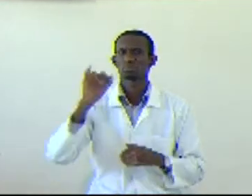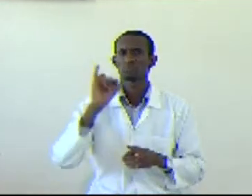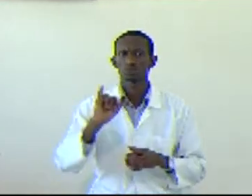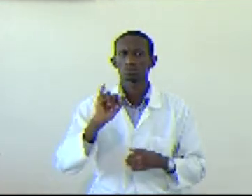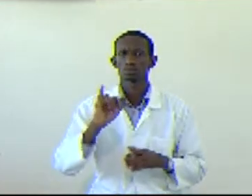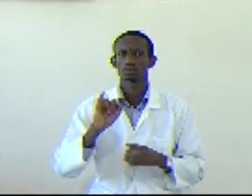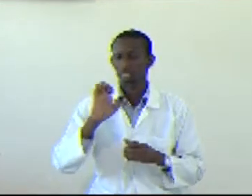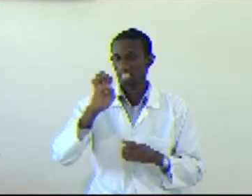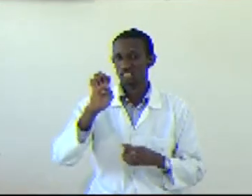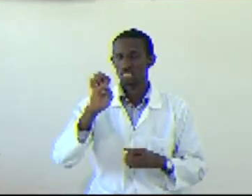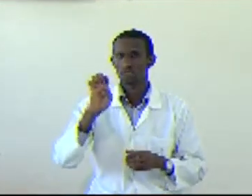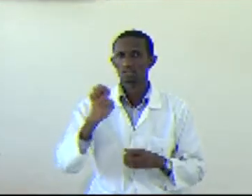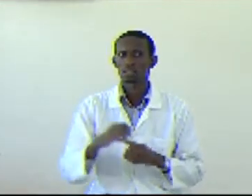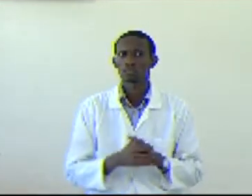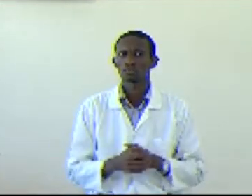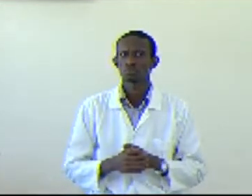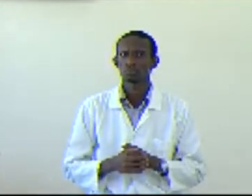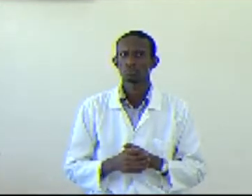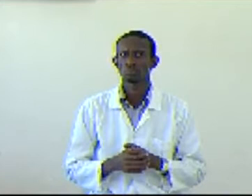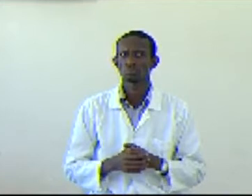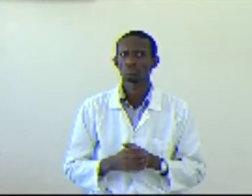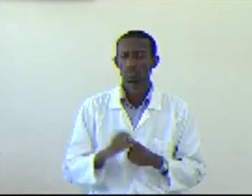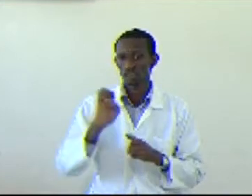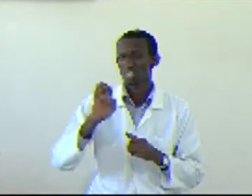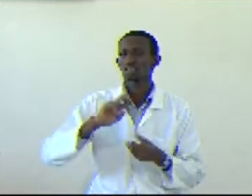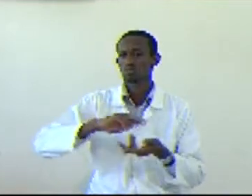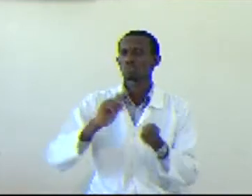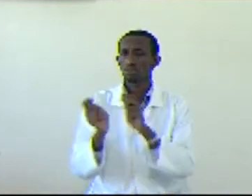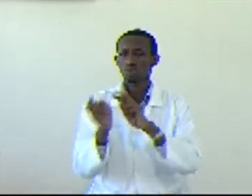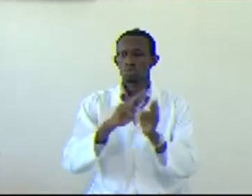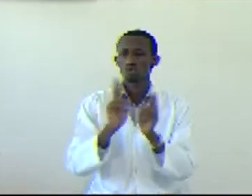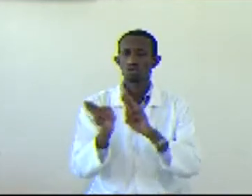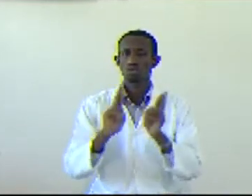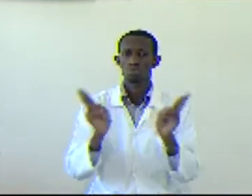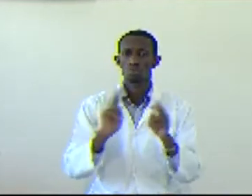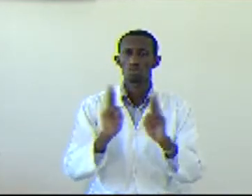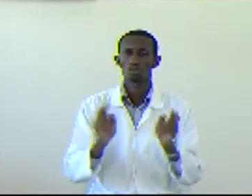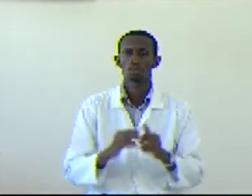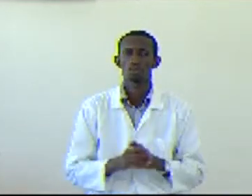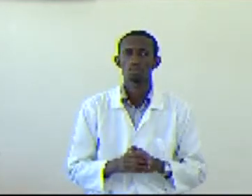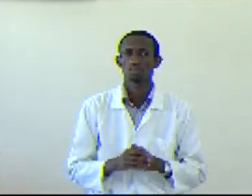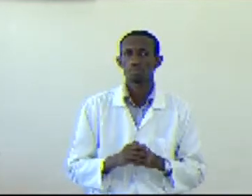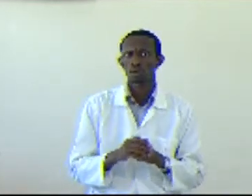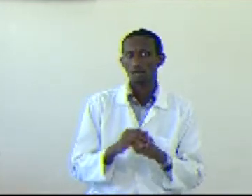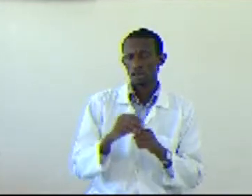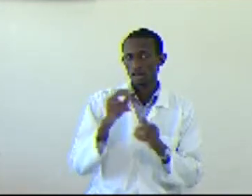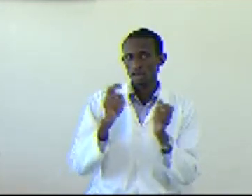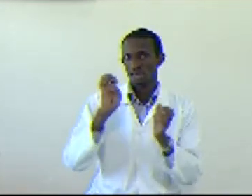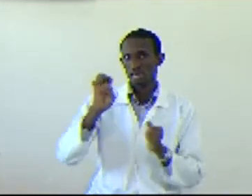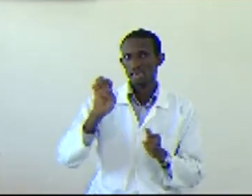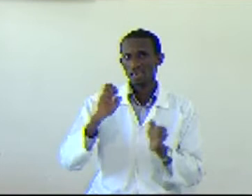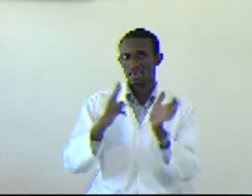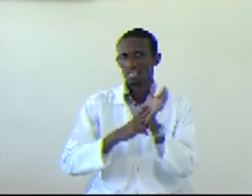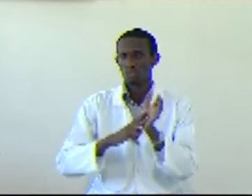is, this one is L, so it is equals to KL.